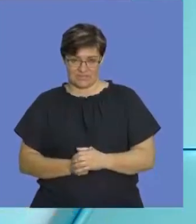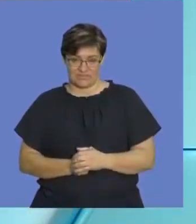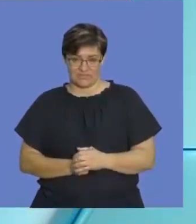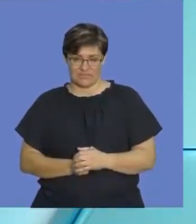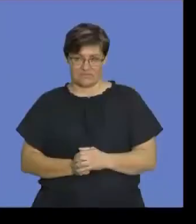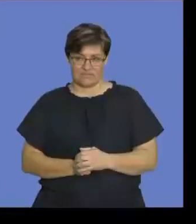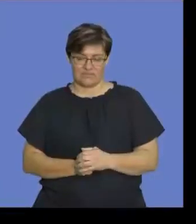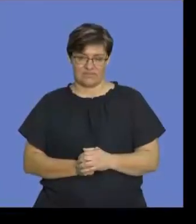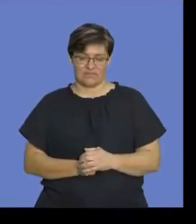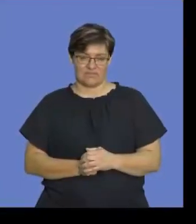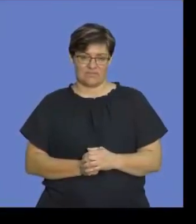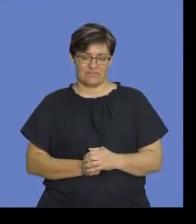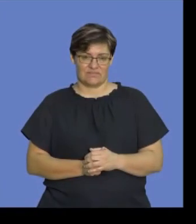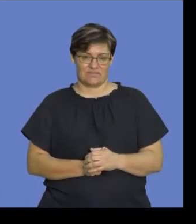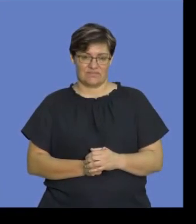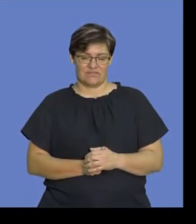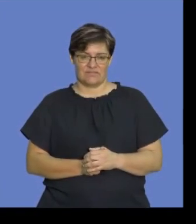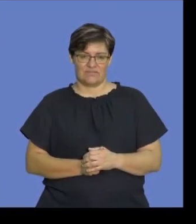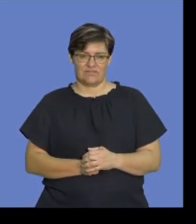account. Okay.